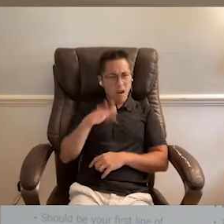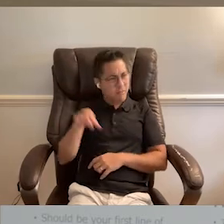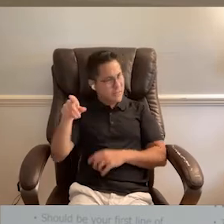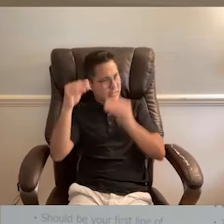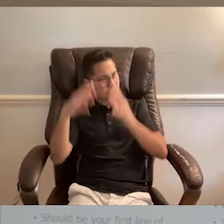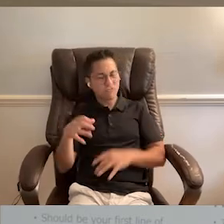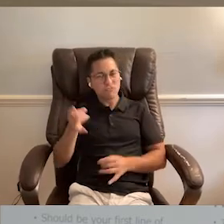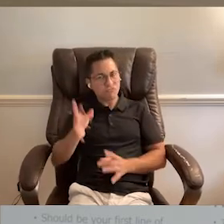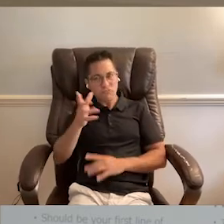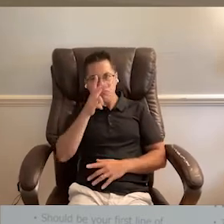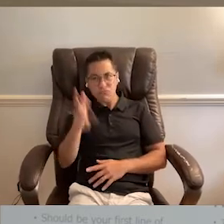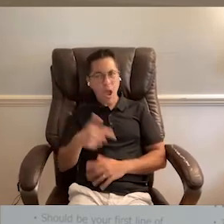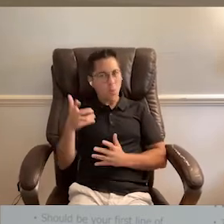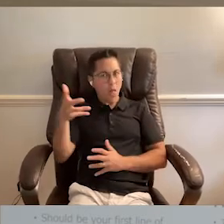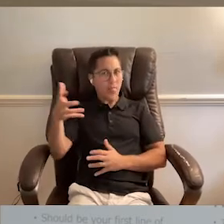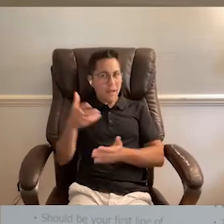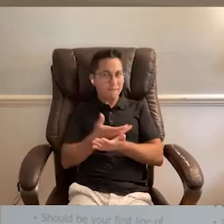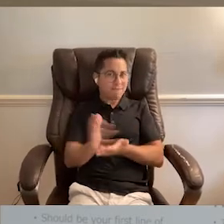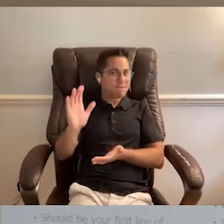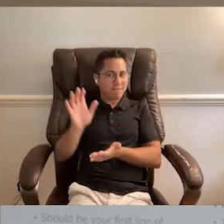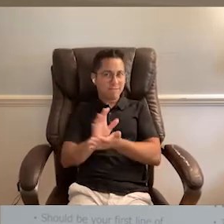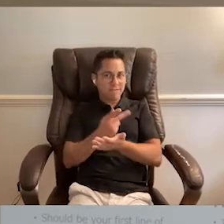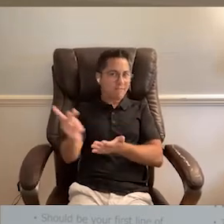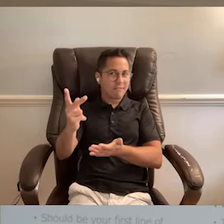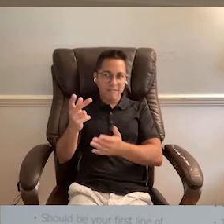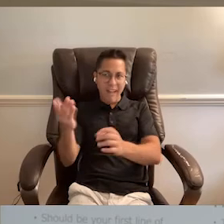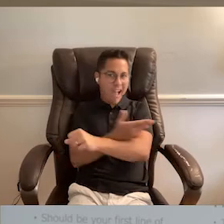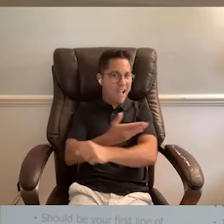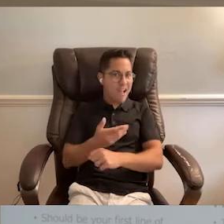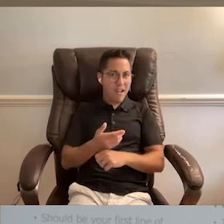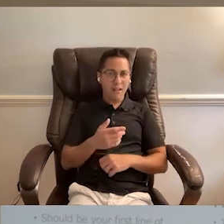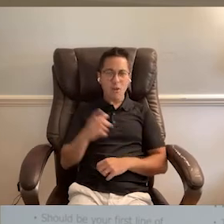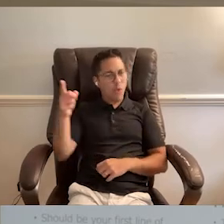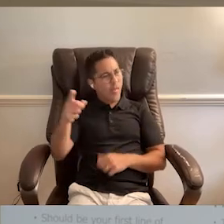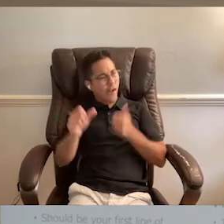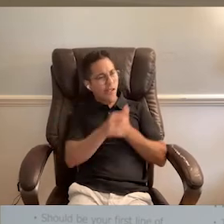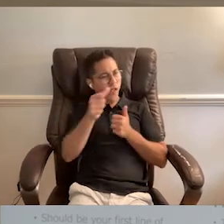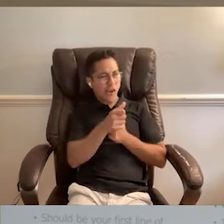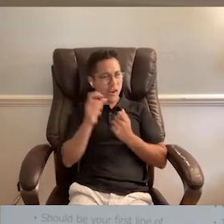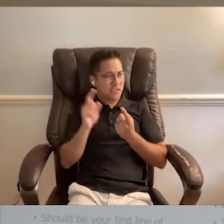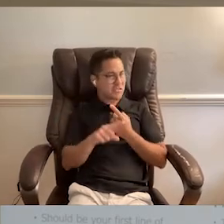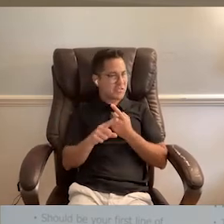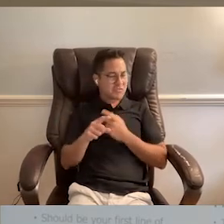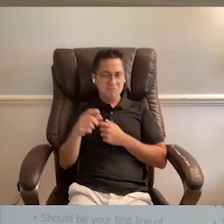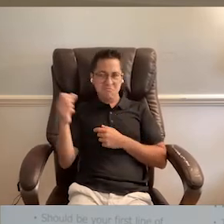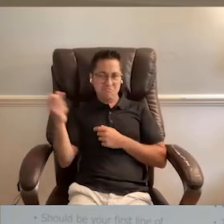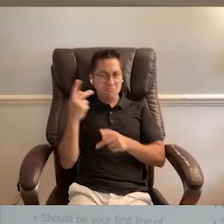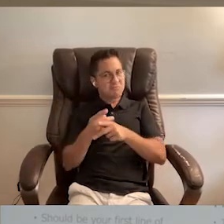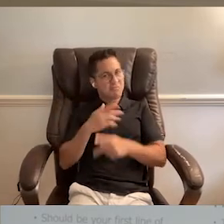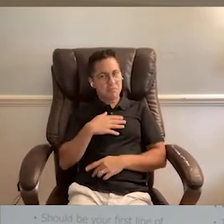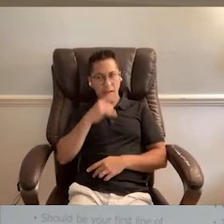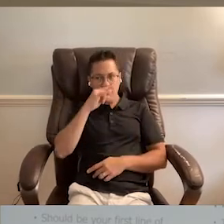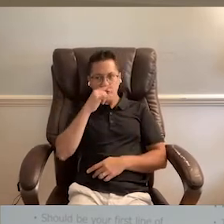fired, I want him out of there, or they say, you know, they're threatening to retain my child. Those kinds of things